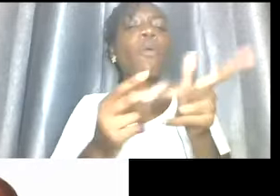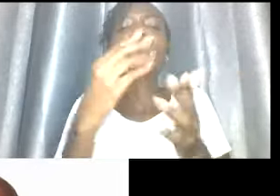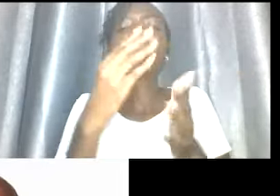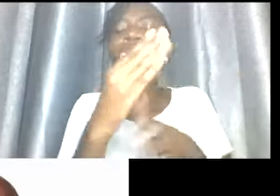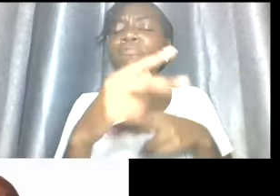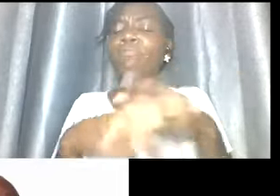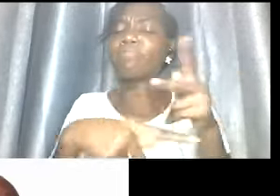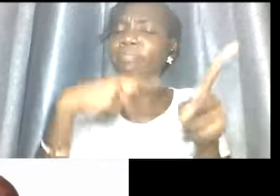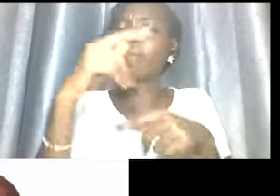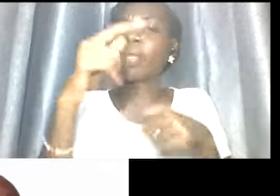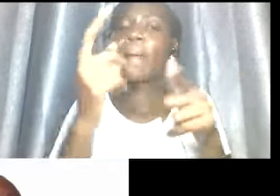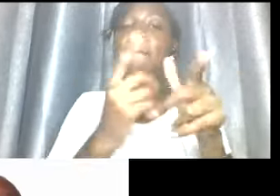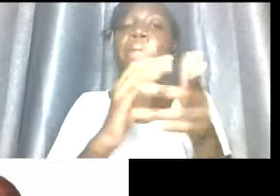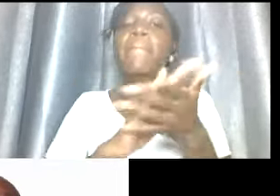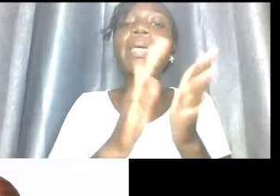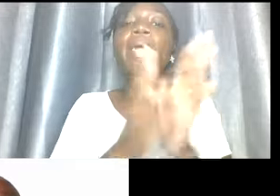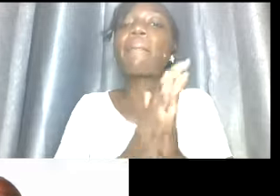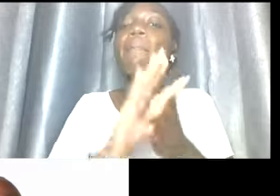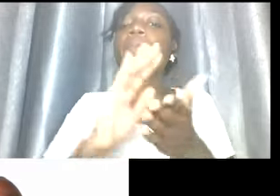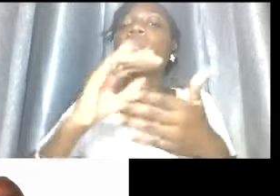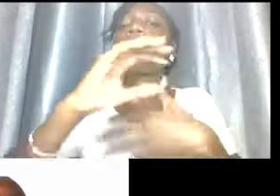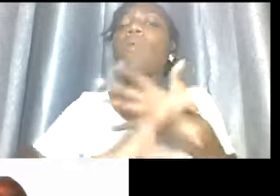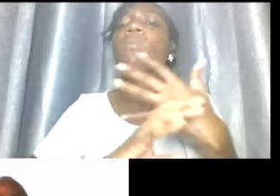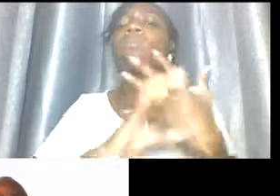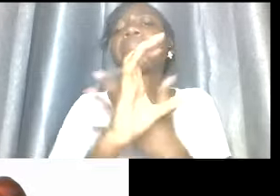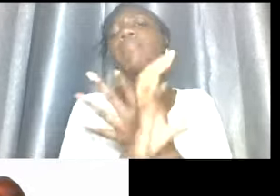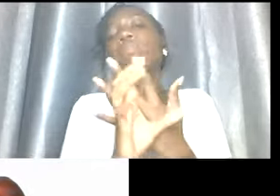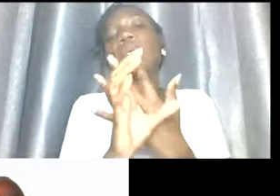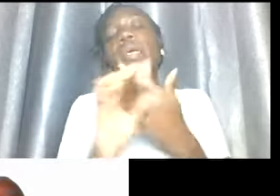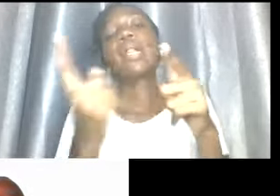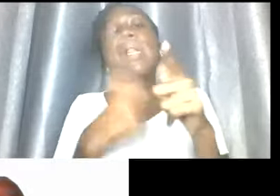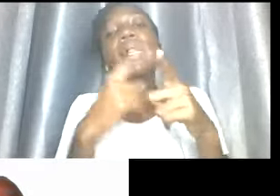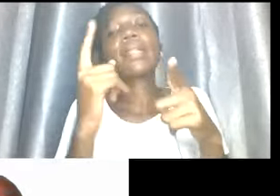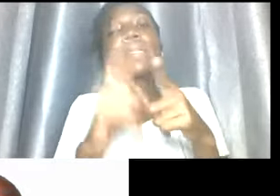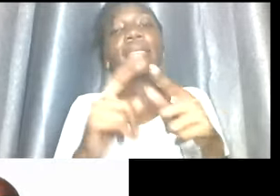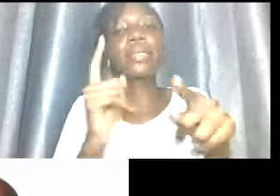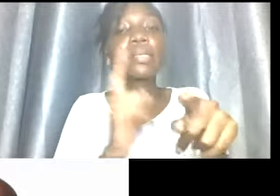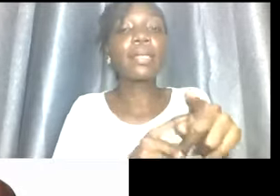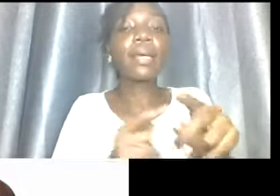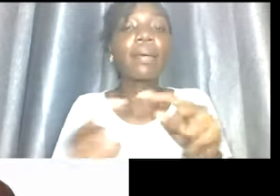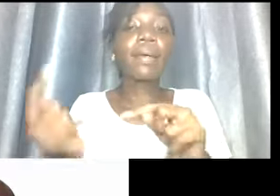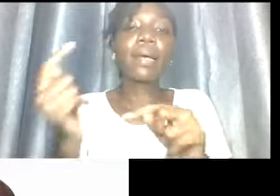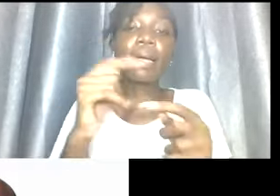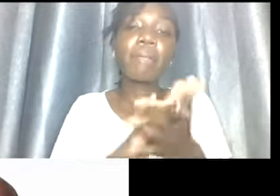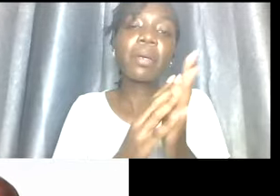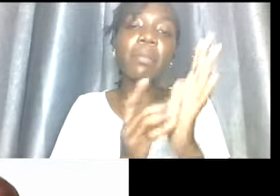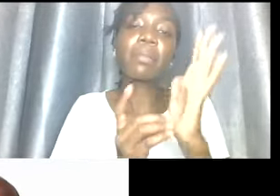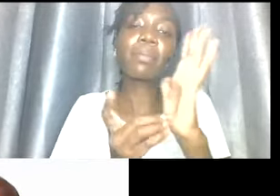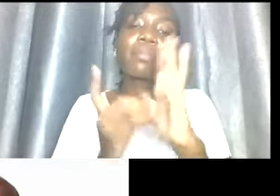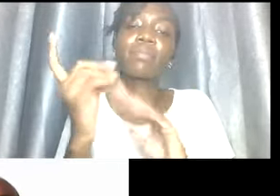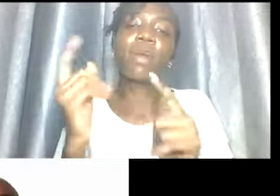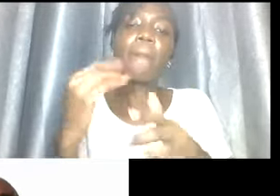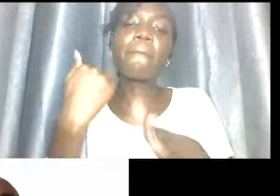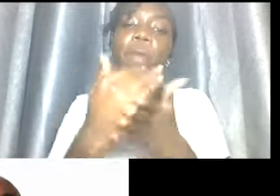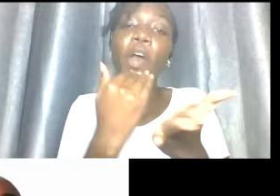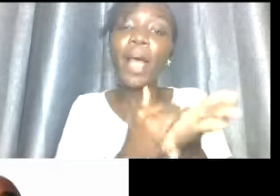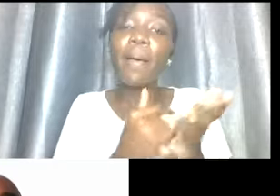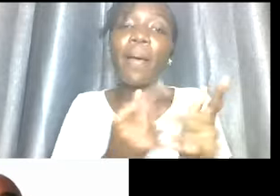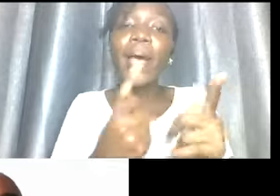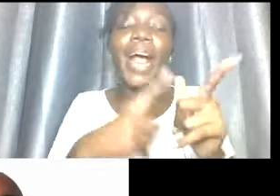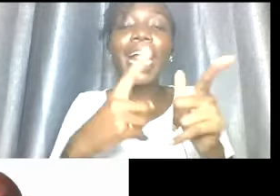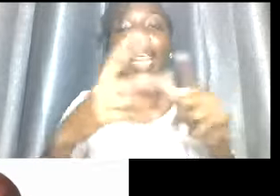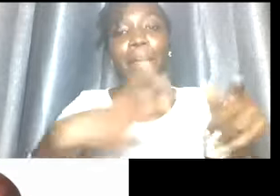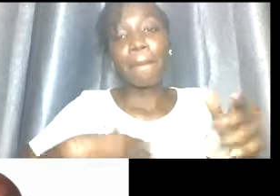automated, a computer system. So I made sure that I sat with the developers of the program so I could learn